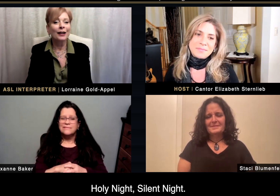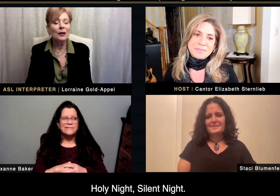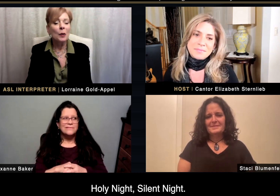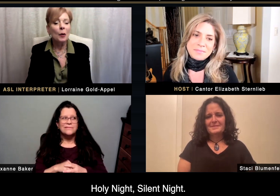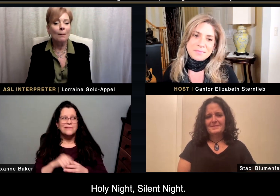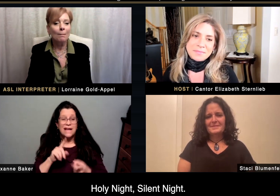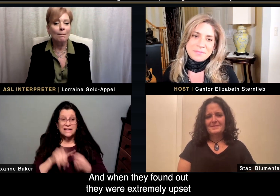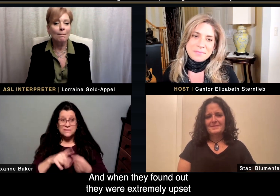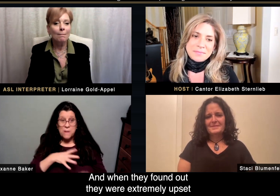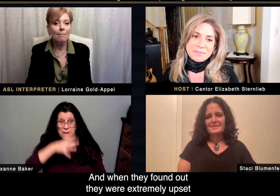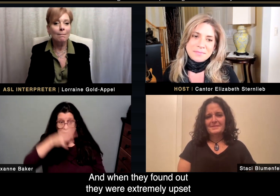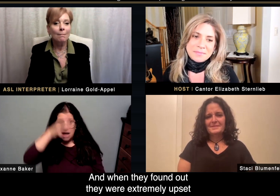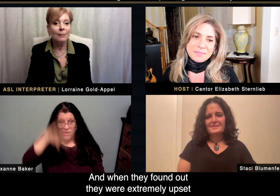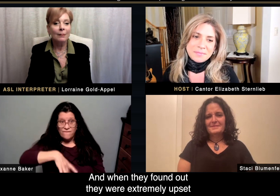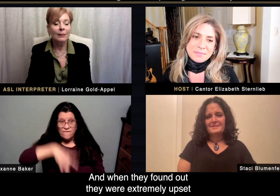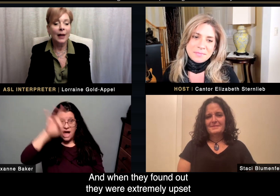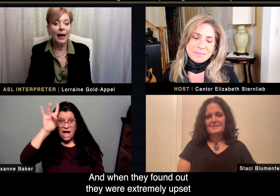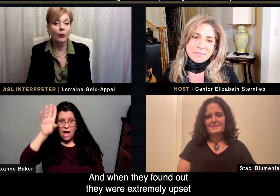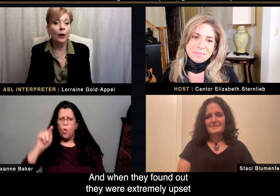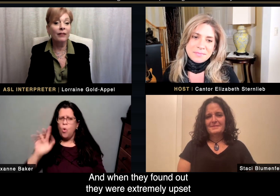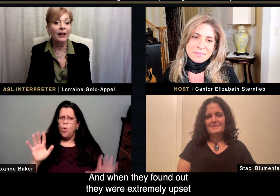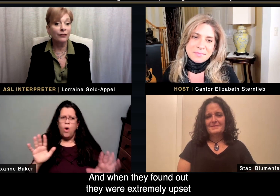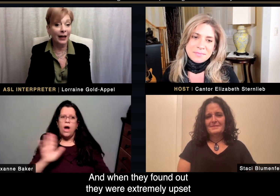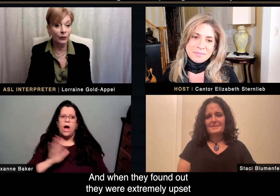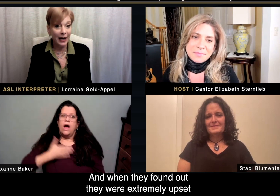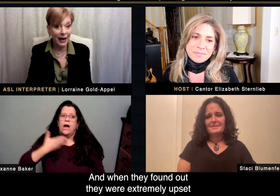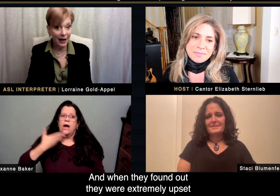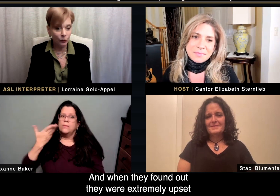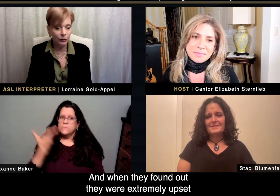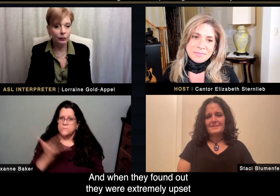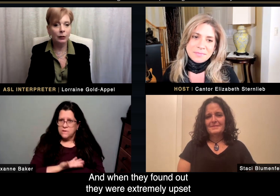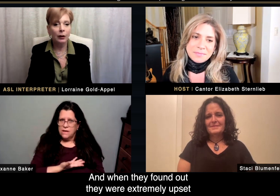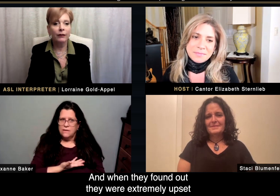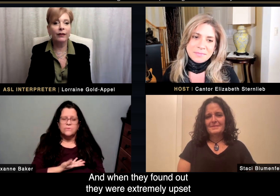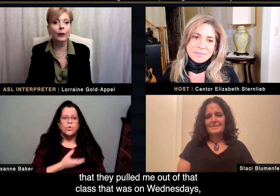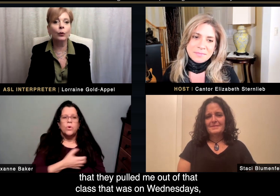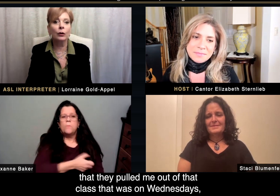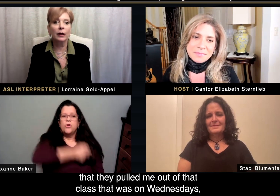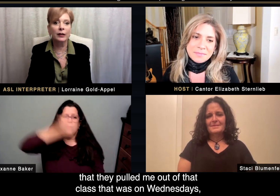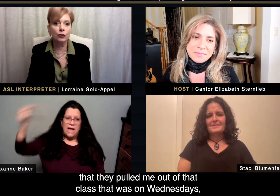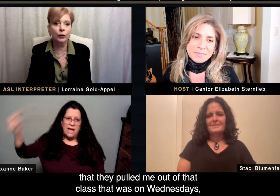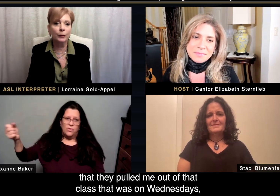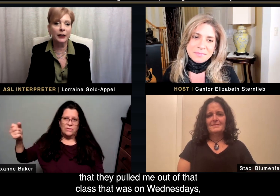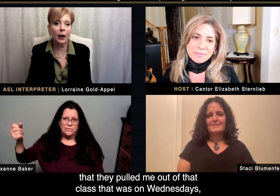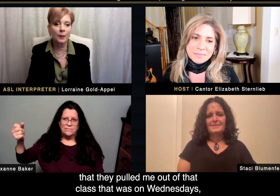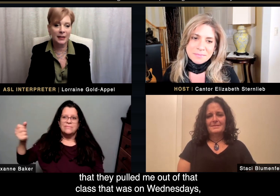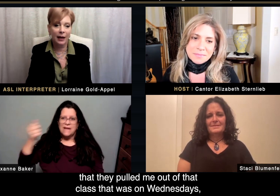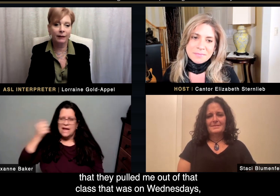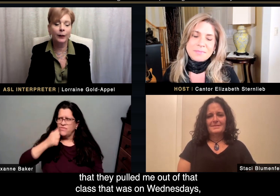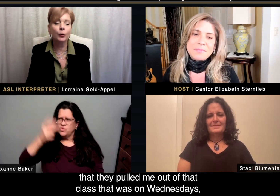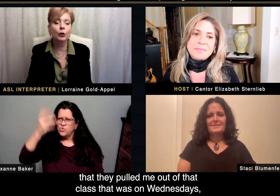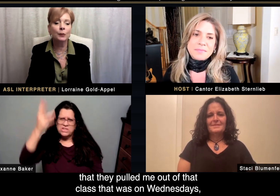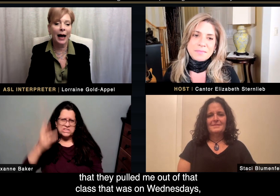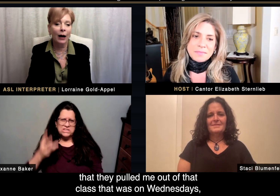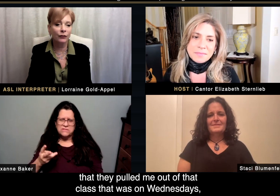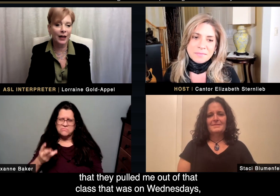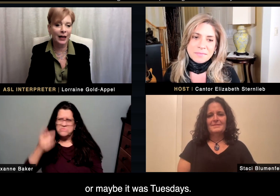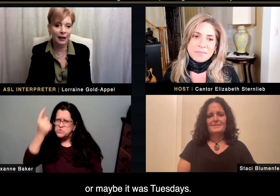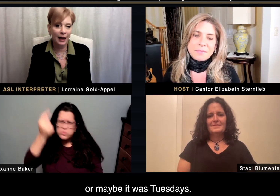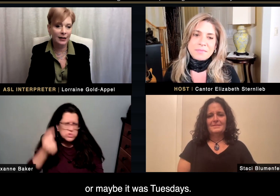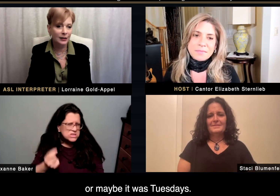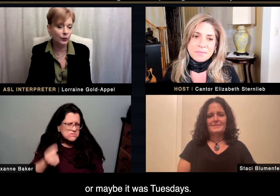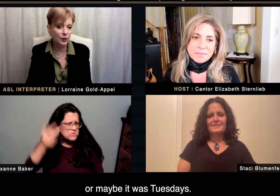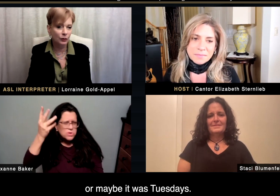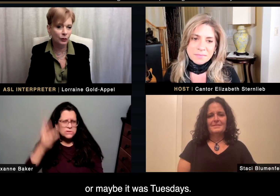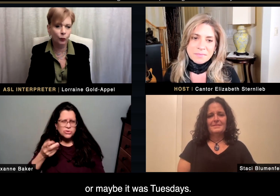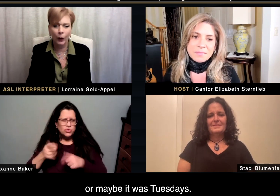Night. And when they found out, They were extremely upset. They pulled me out of